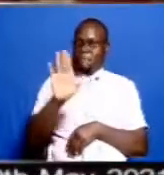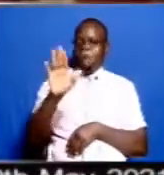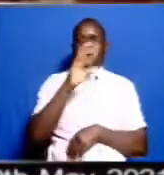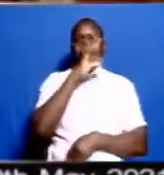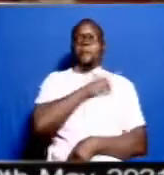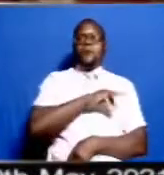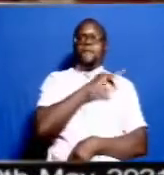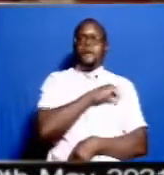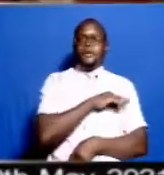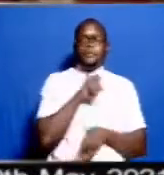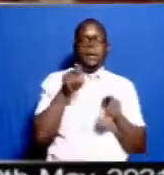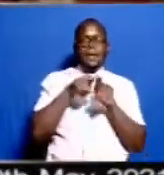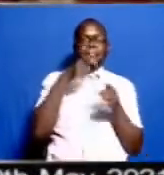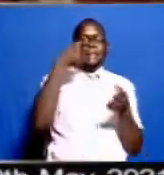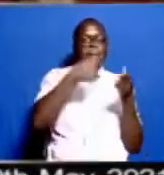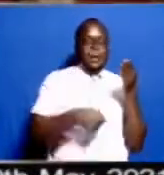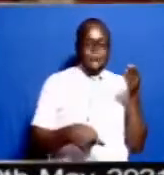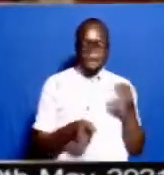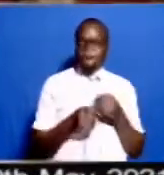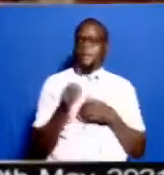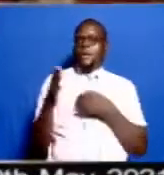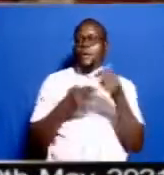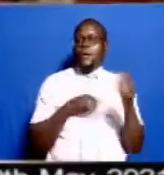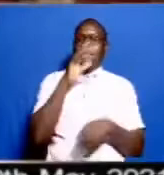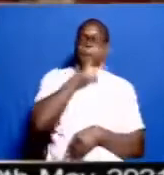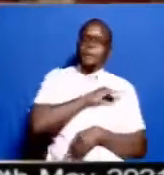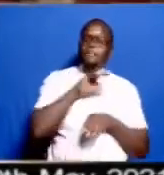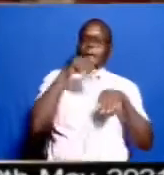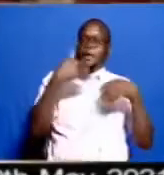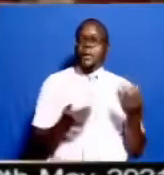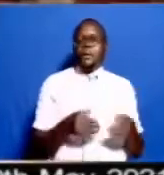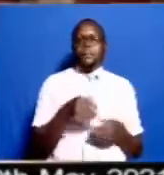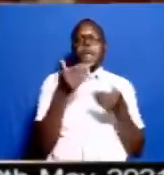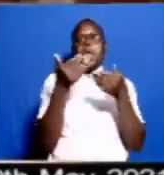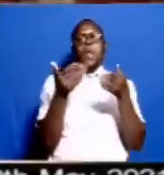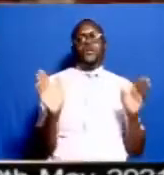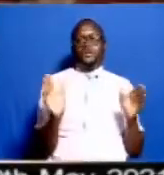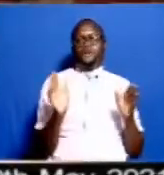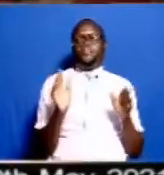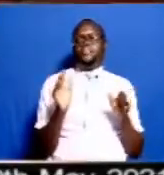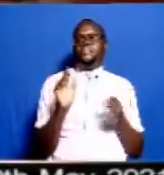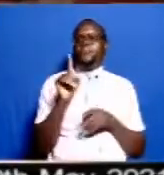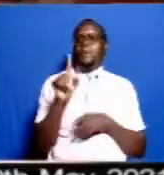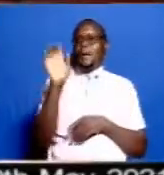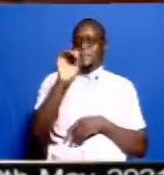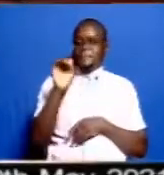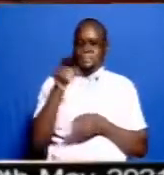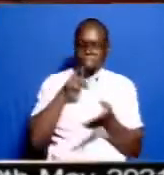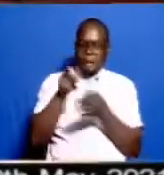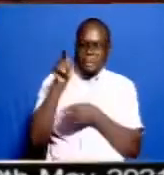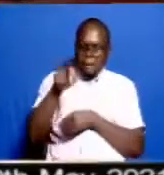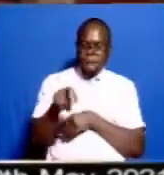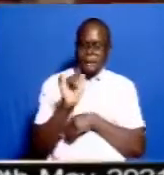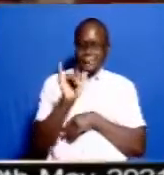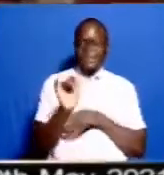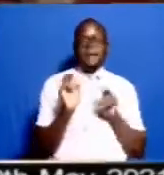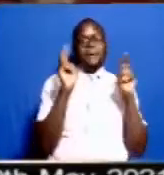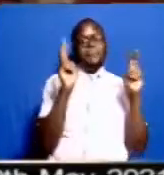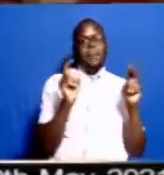turnover as tax, whether you're making a profit or not. Now, I know that matter